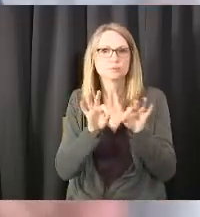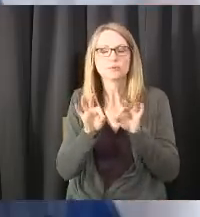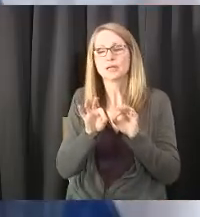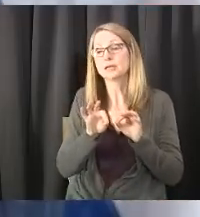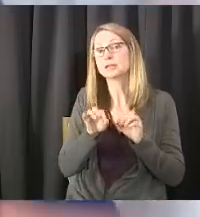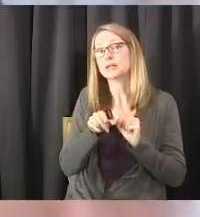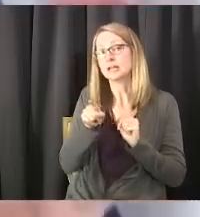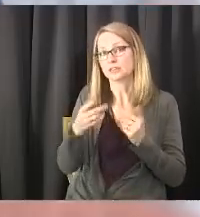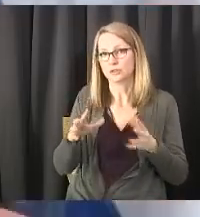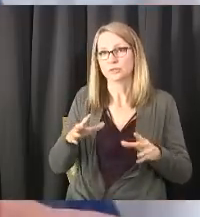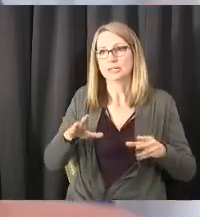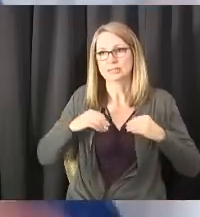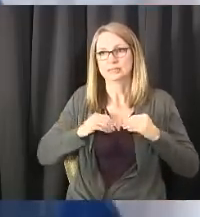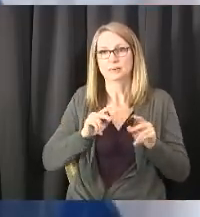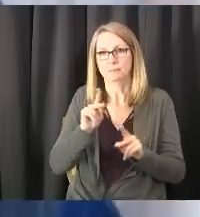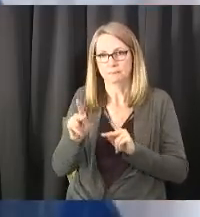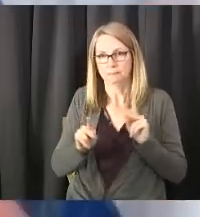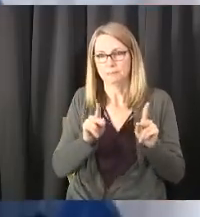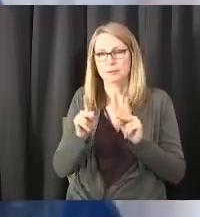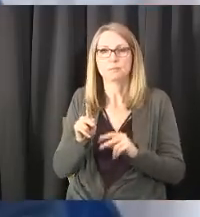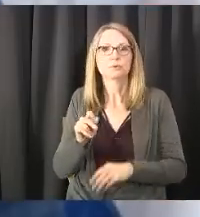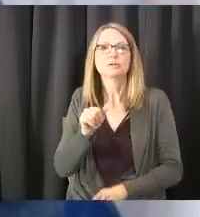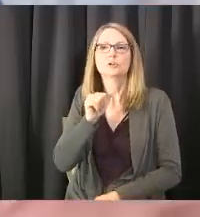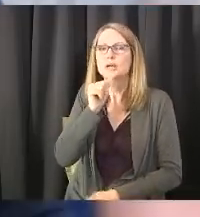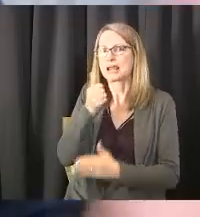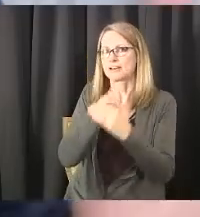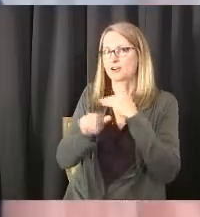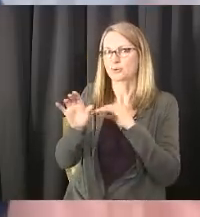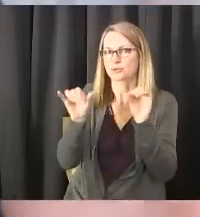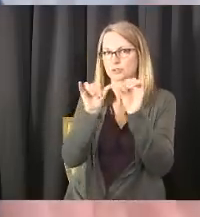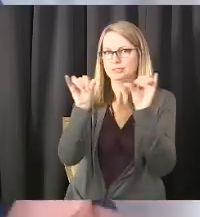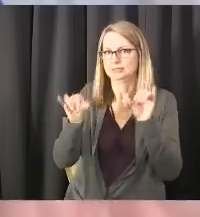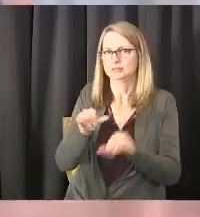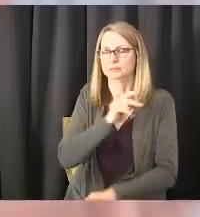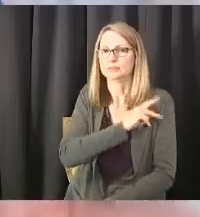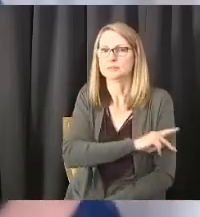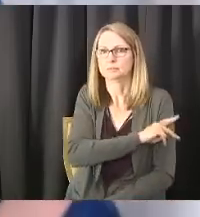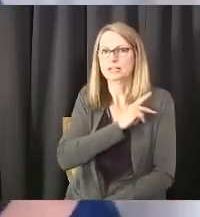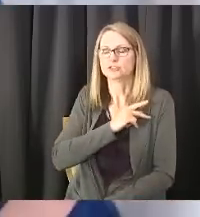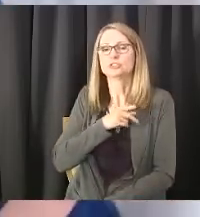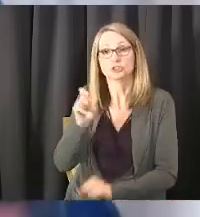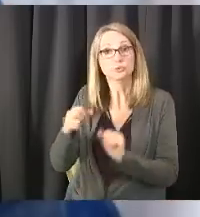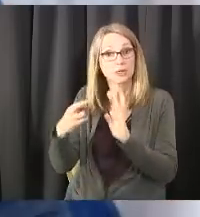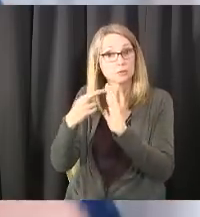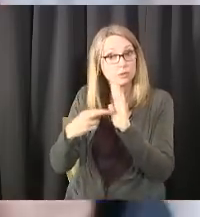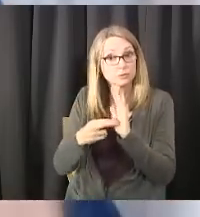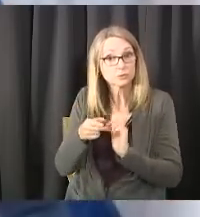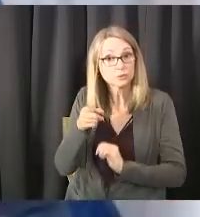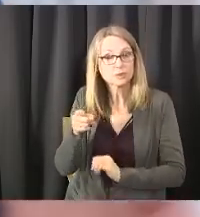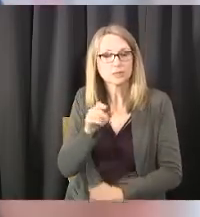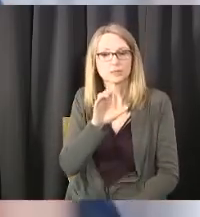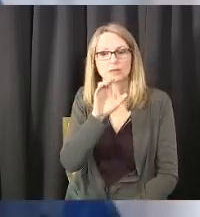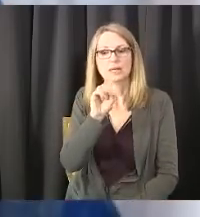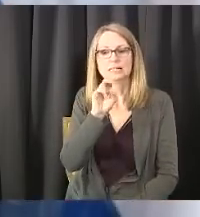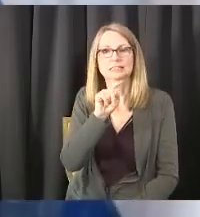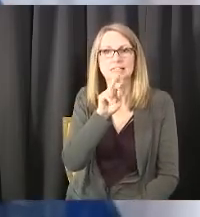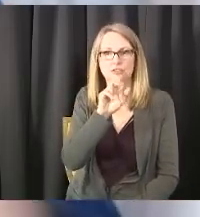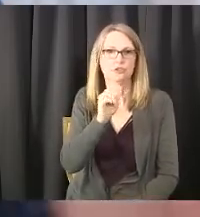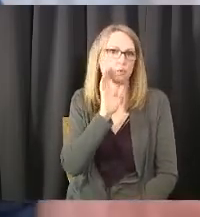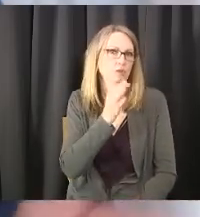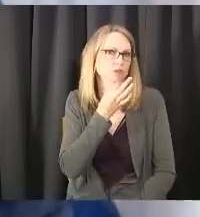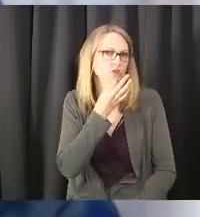haven't been their patients on the UCHealth portal to sign up. Centura will have that up and going within a few days. Salud is serving